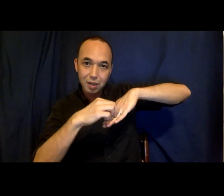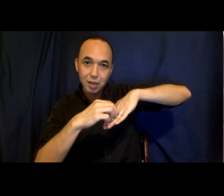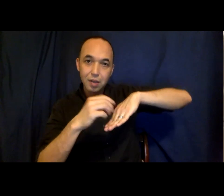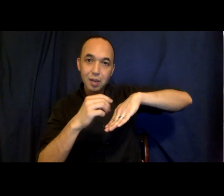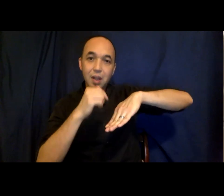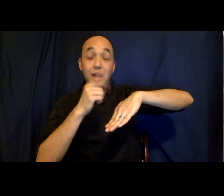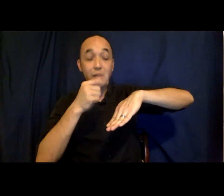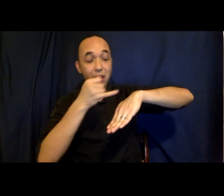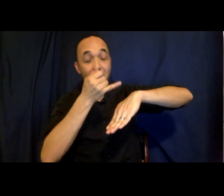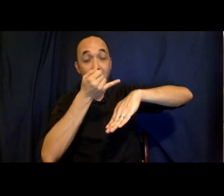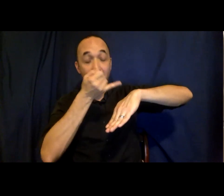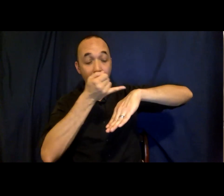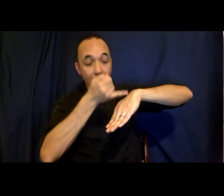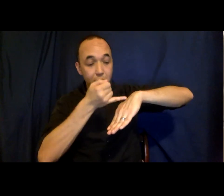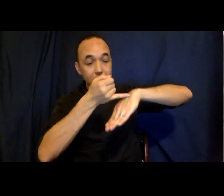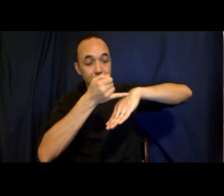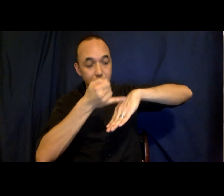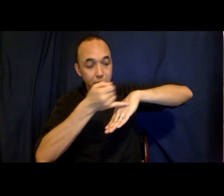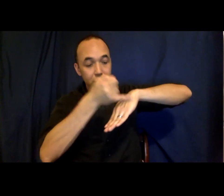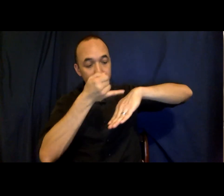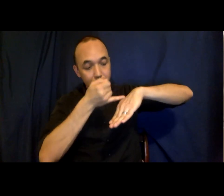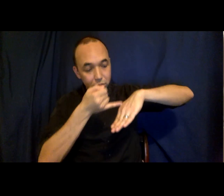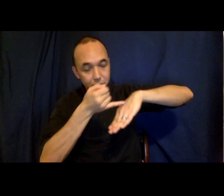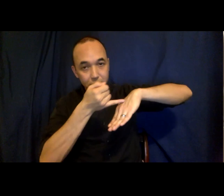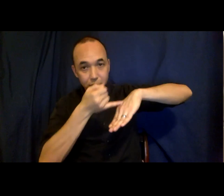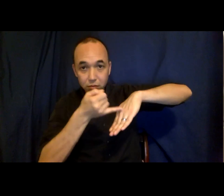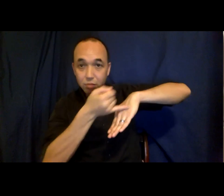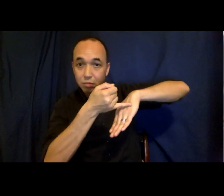swoops to make